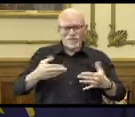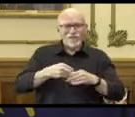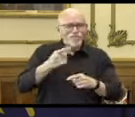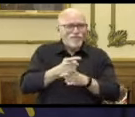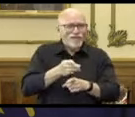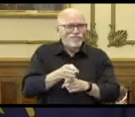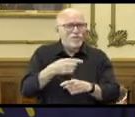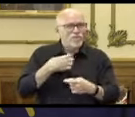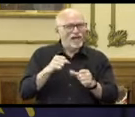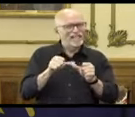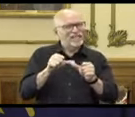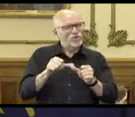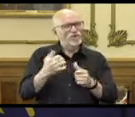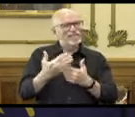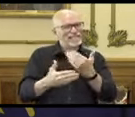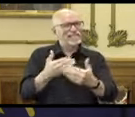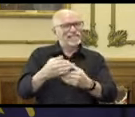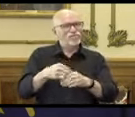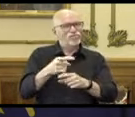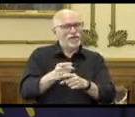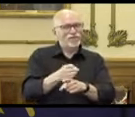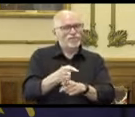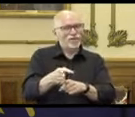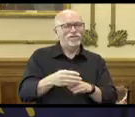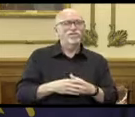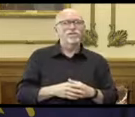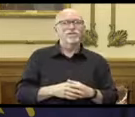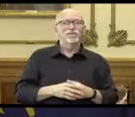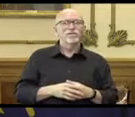We want to continue to move in the right direction.